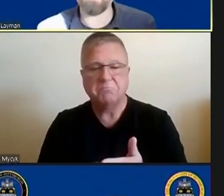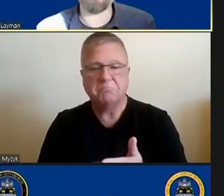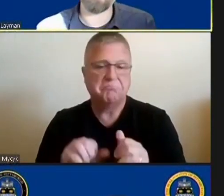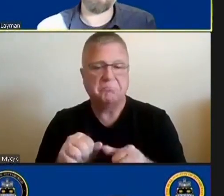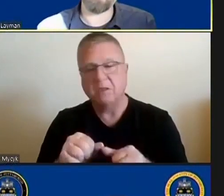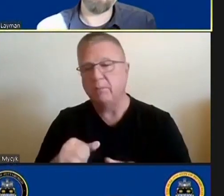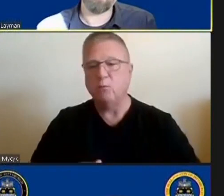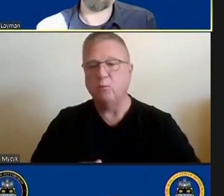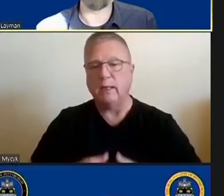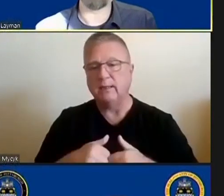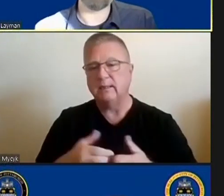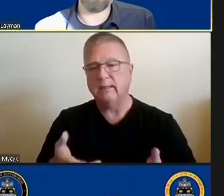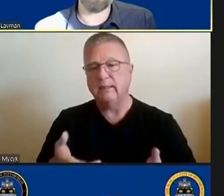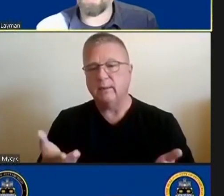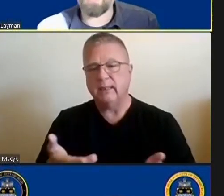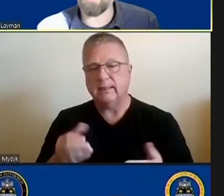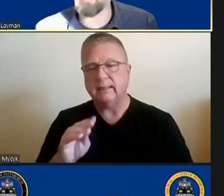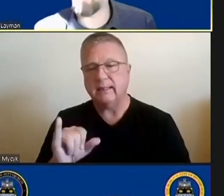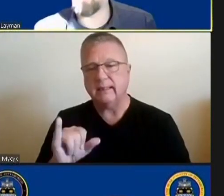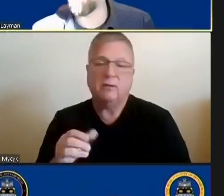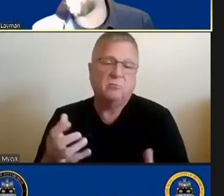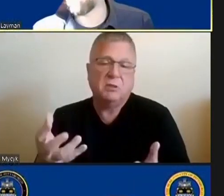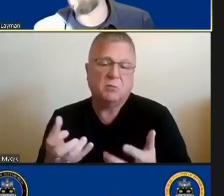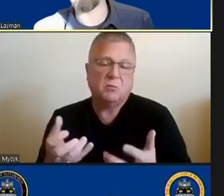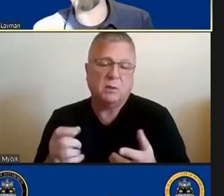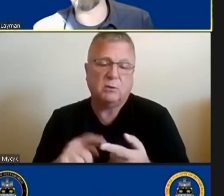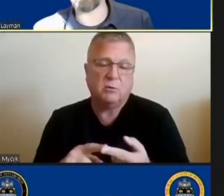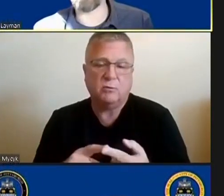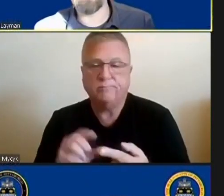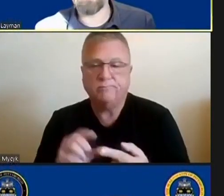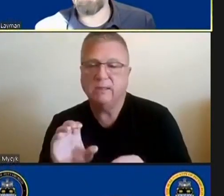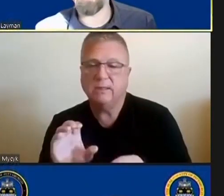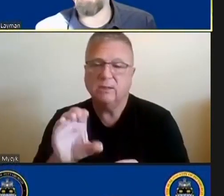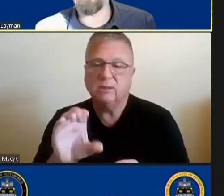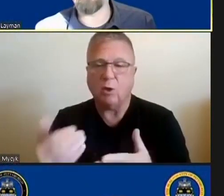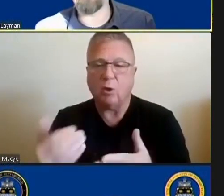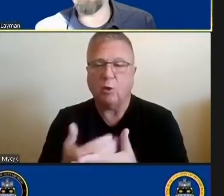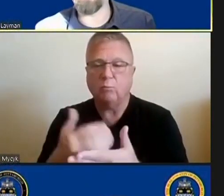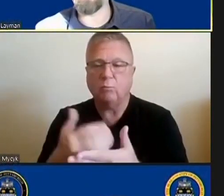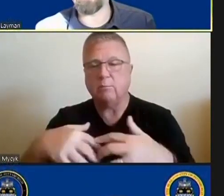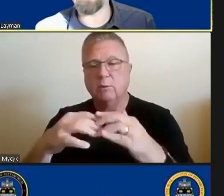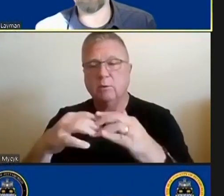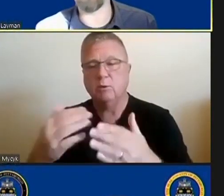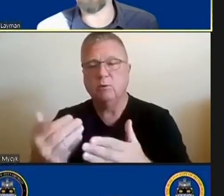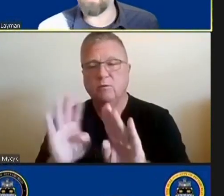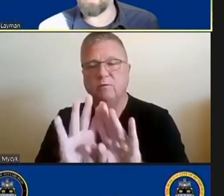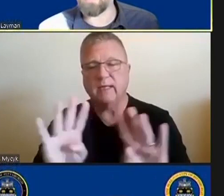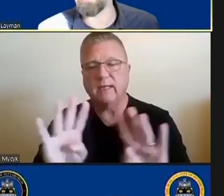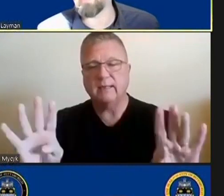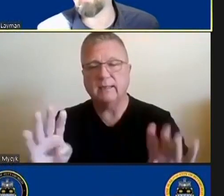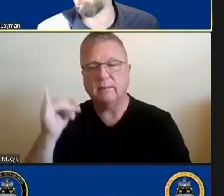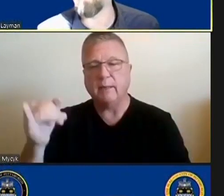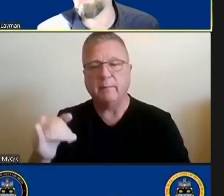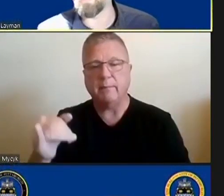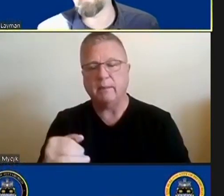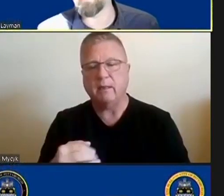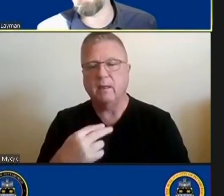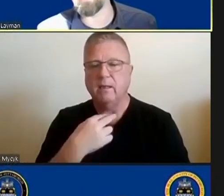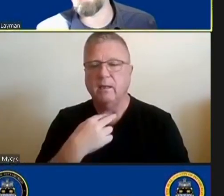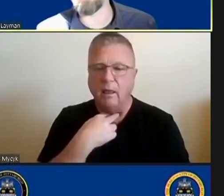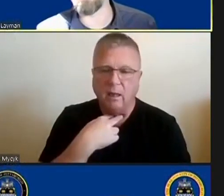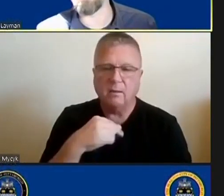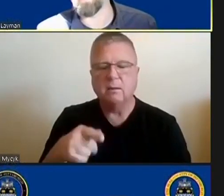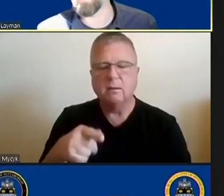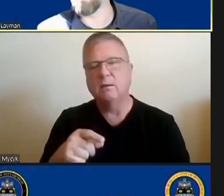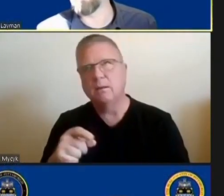of the city who just wants to install a new fence. If they got caught up in something that requires a variance,